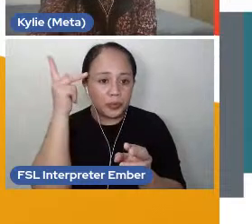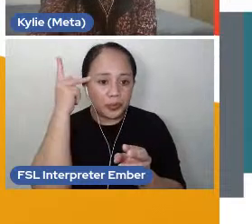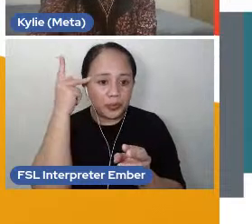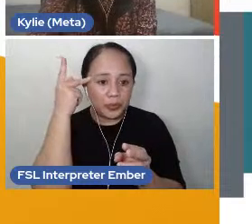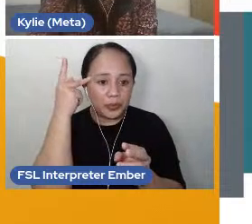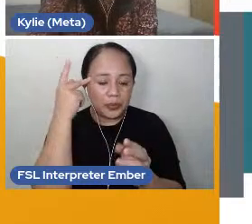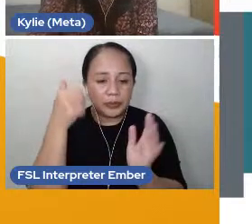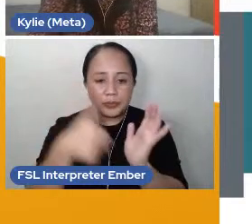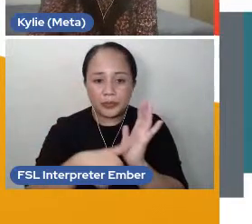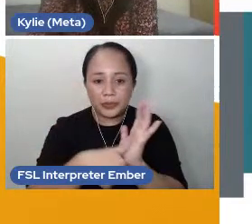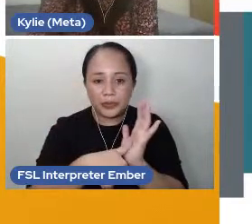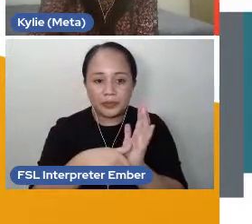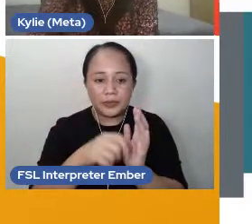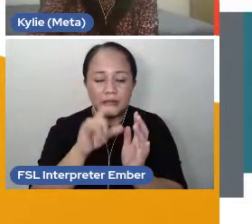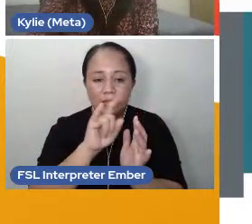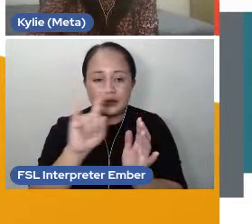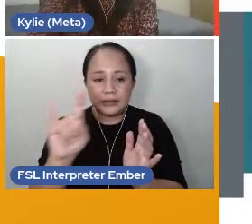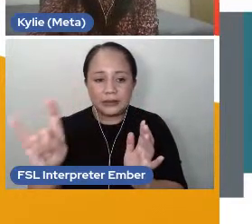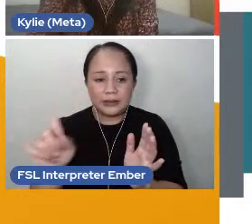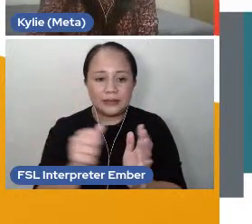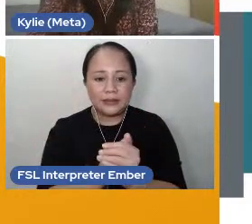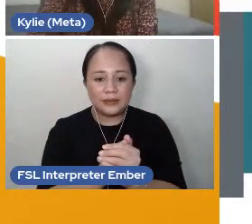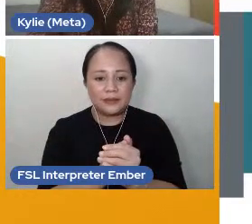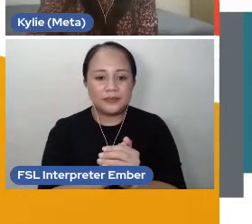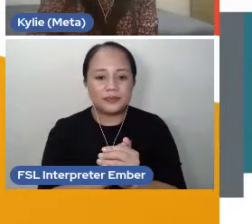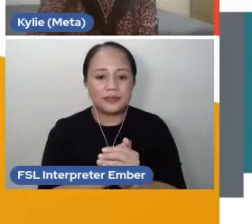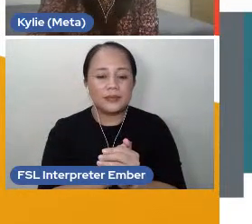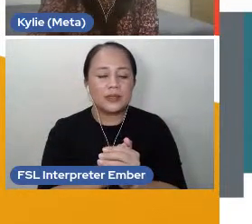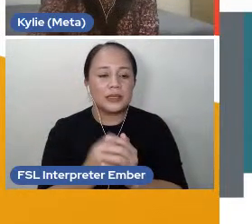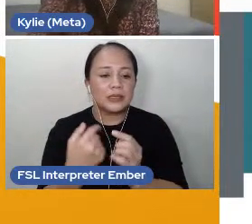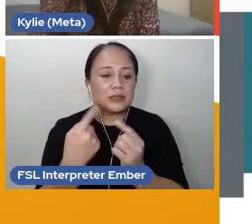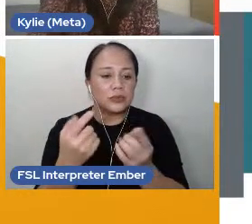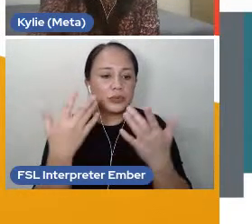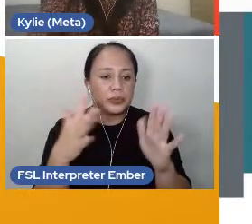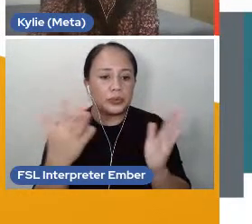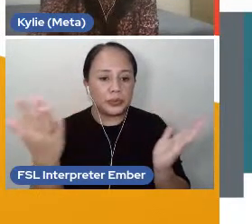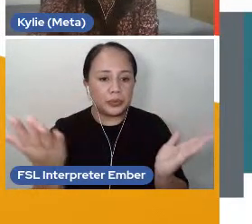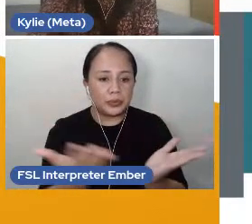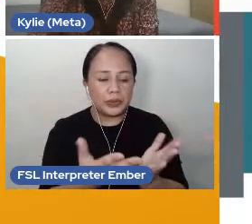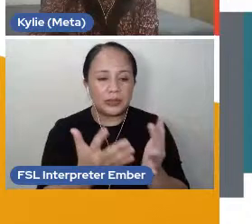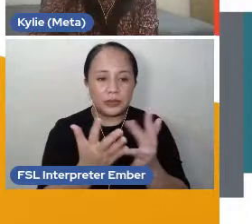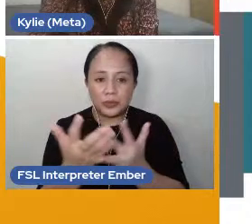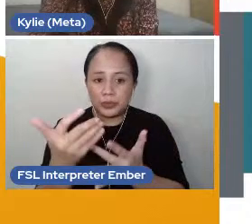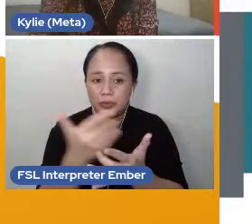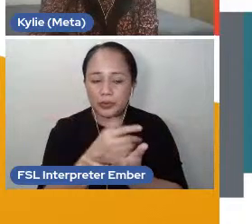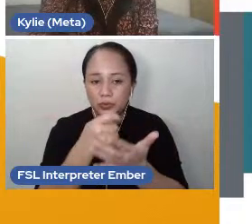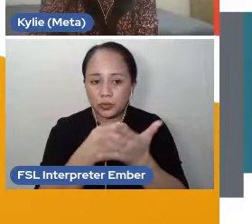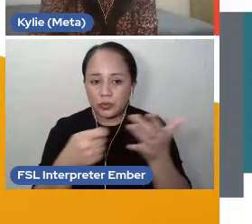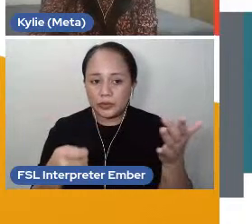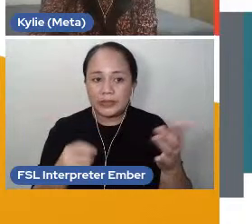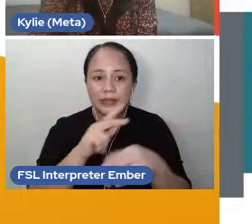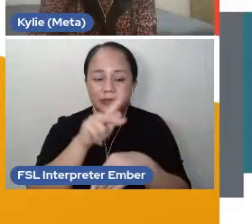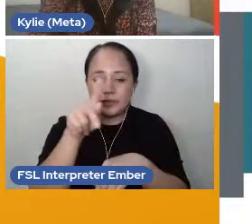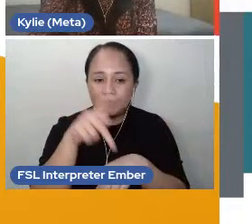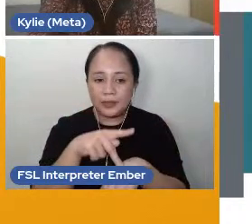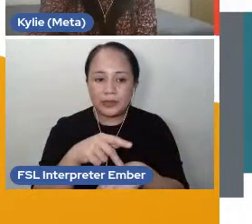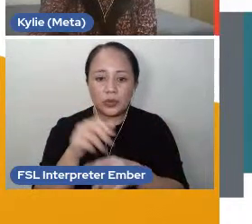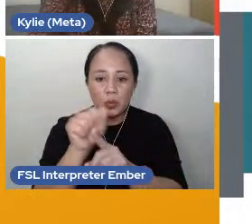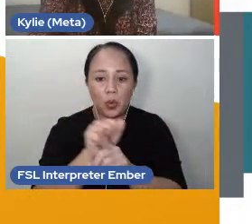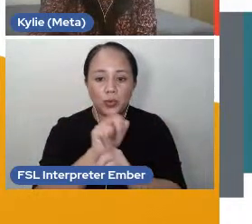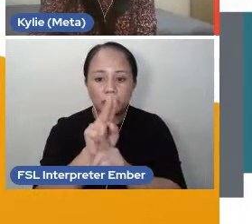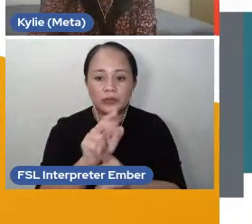electoral ads or ads with disclaimers since we introduced our transparency tools in the Philippines in August